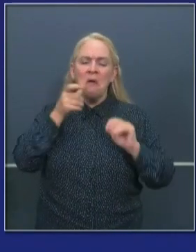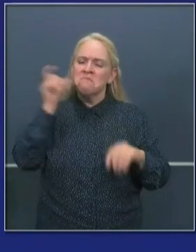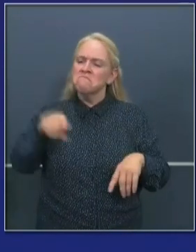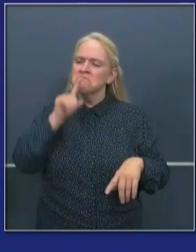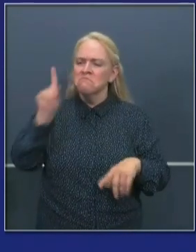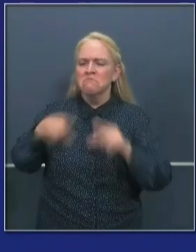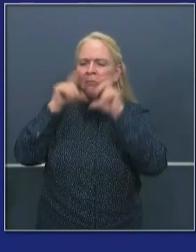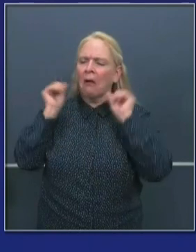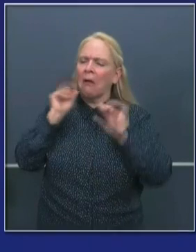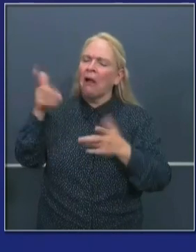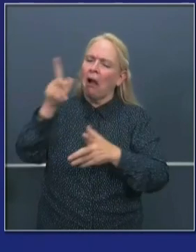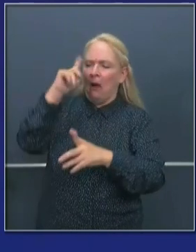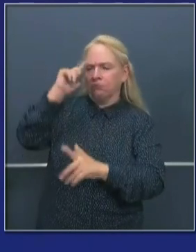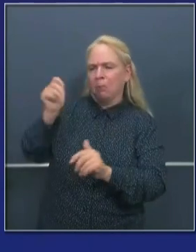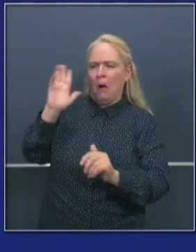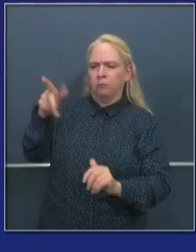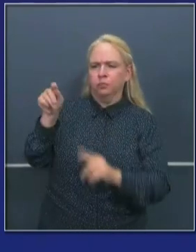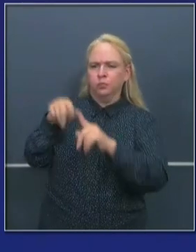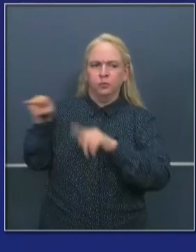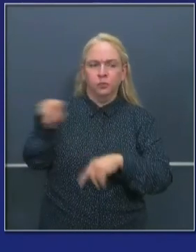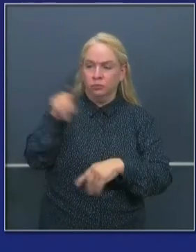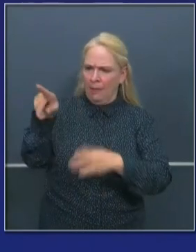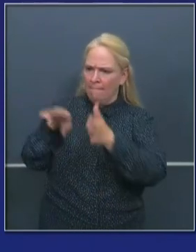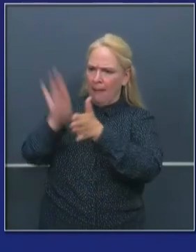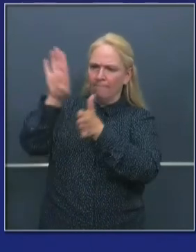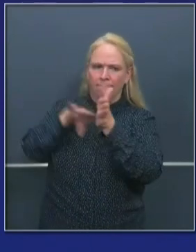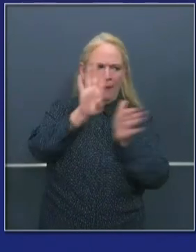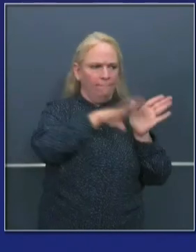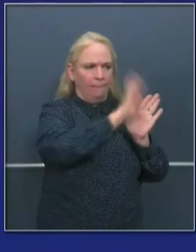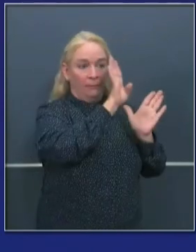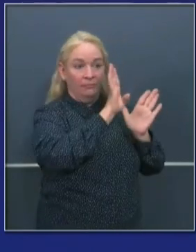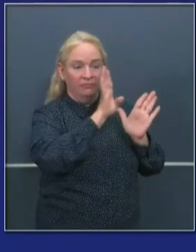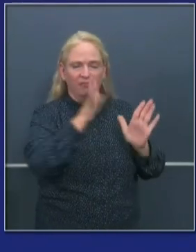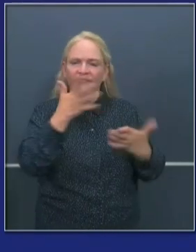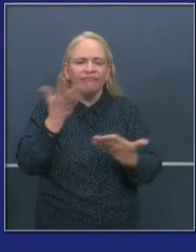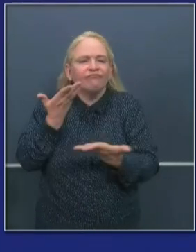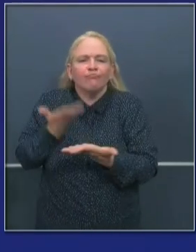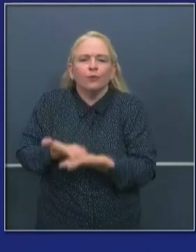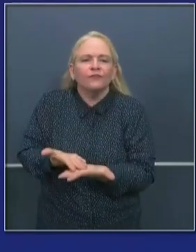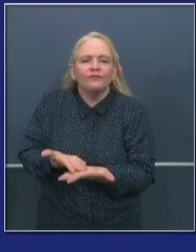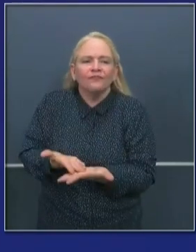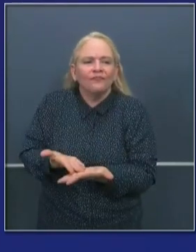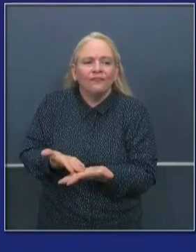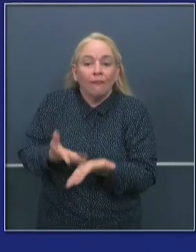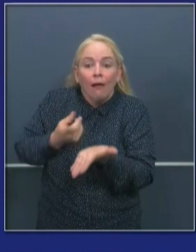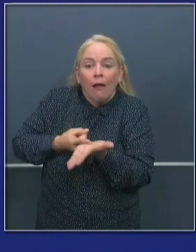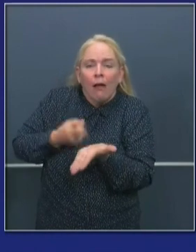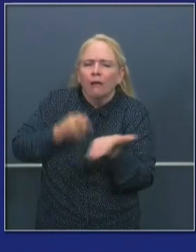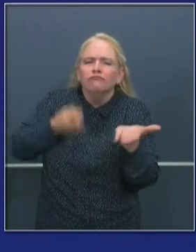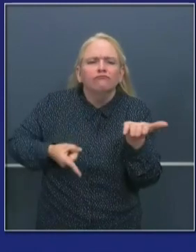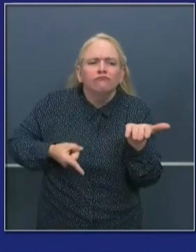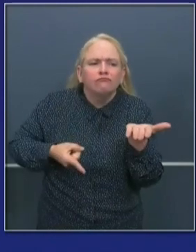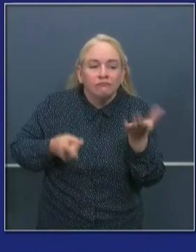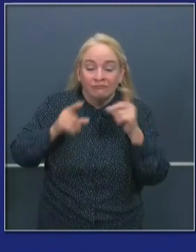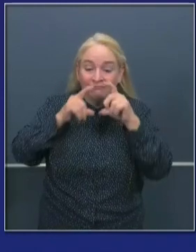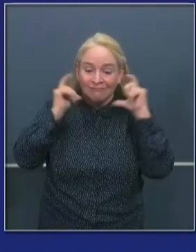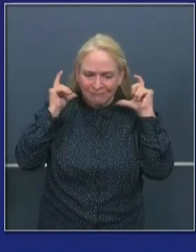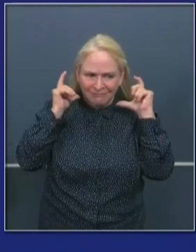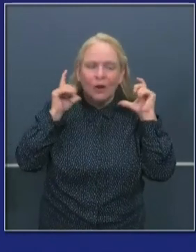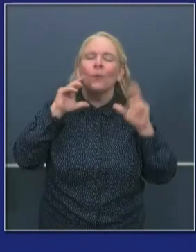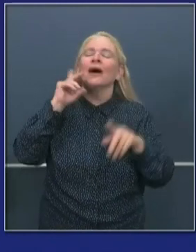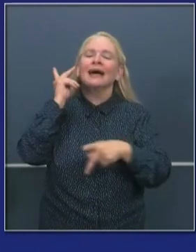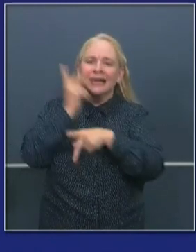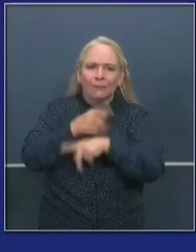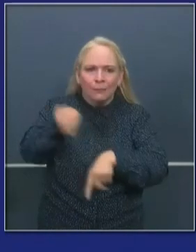adopted these standards. The evidence is simply overwhelming. Masks keep Californians healthy. And